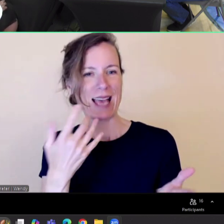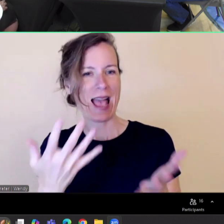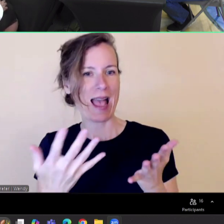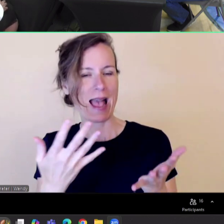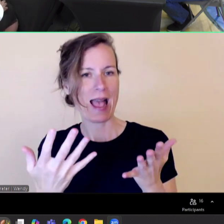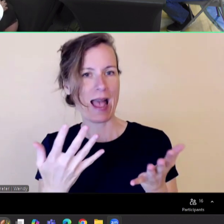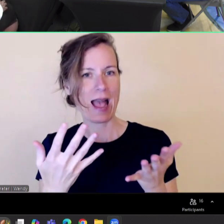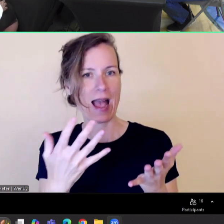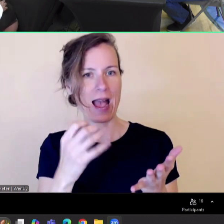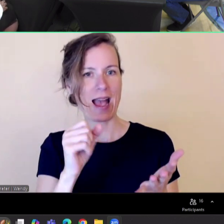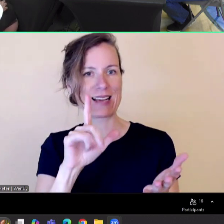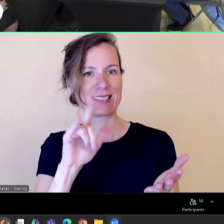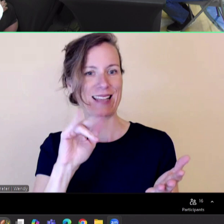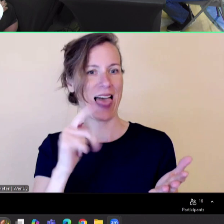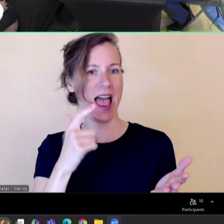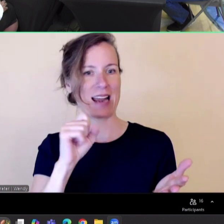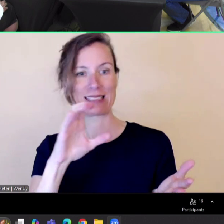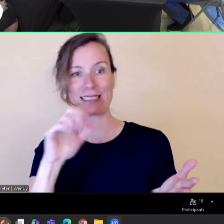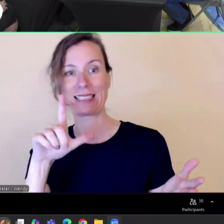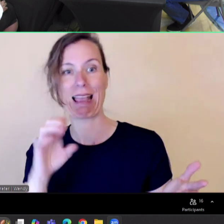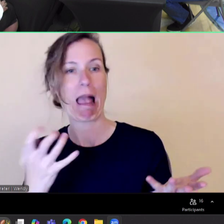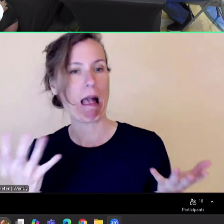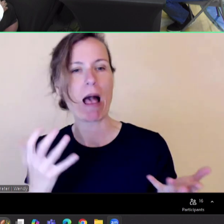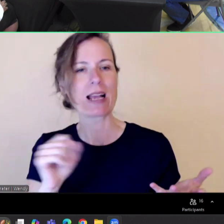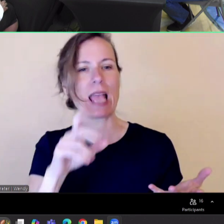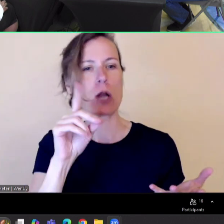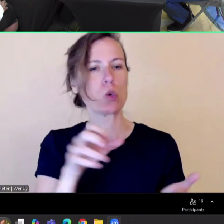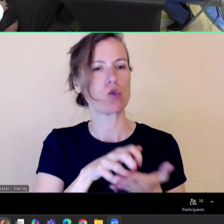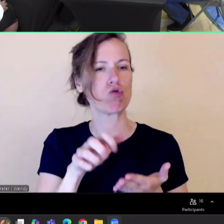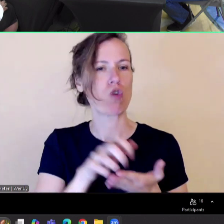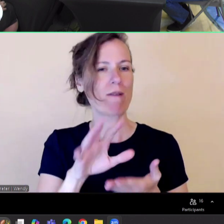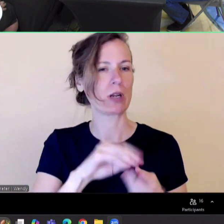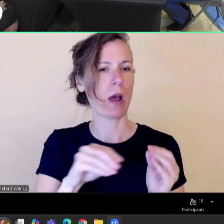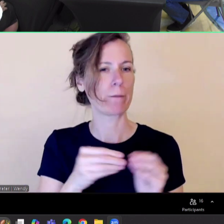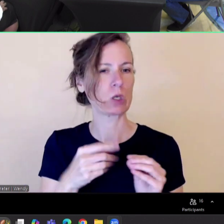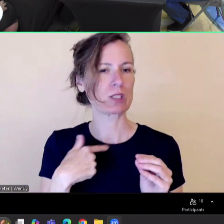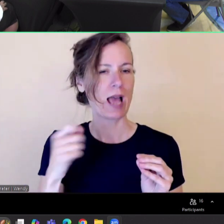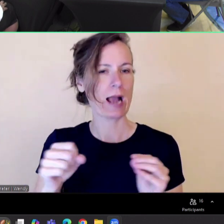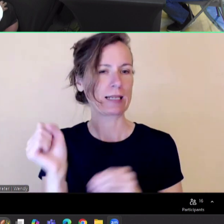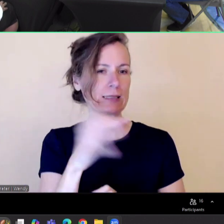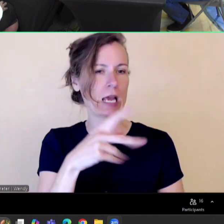we could do some rough numbers for you and I could send you a breakout, but it's certainly